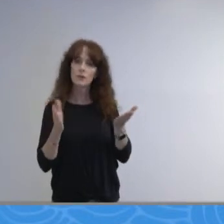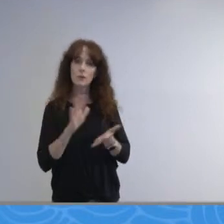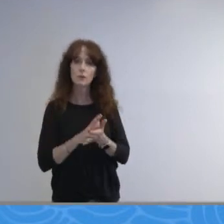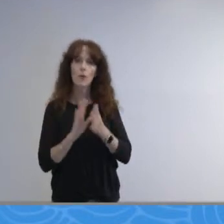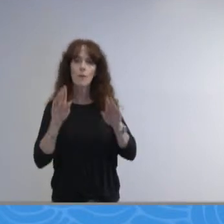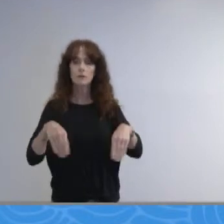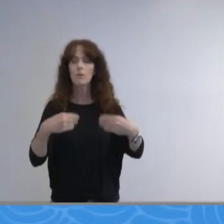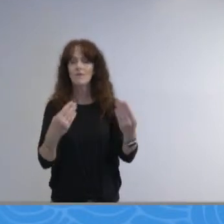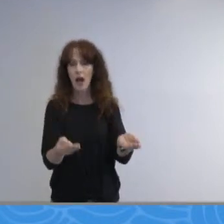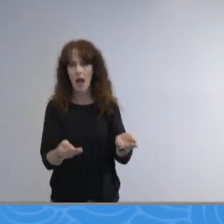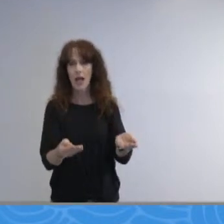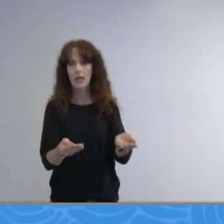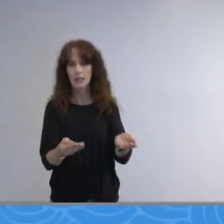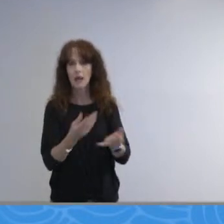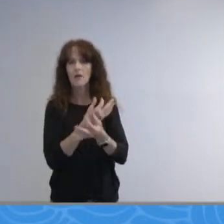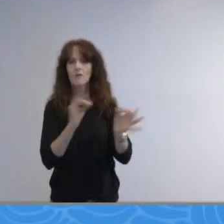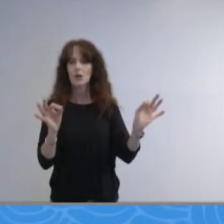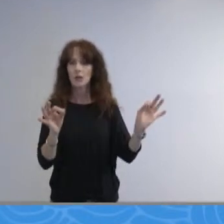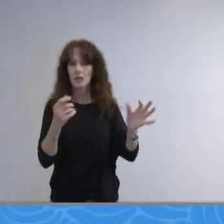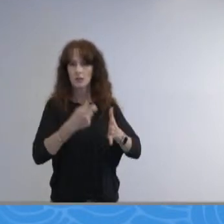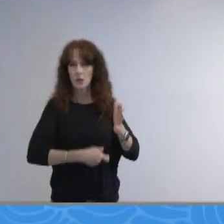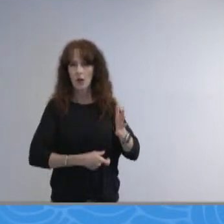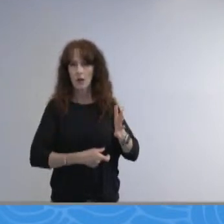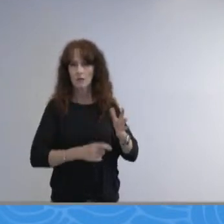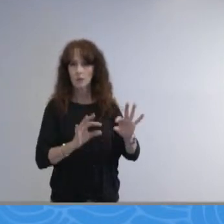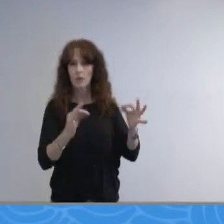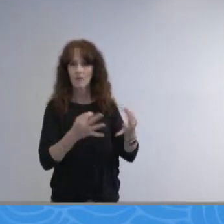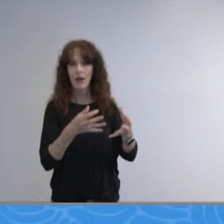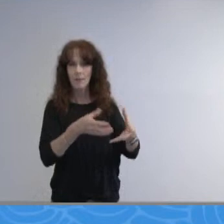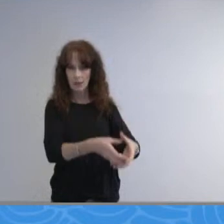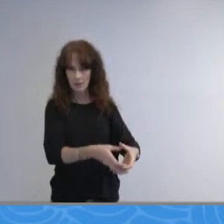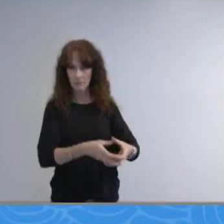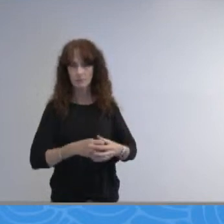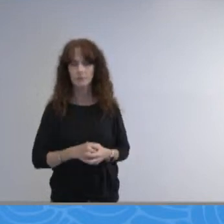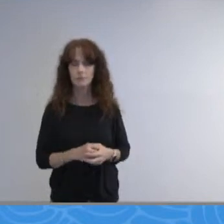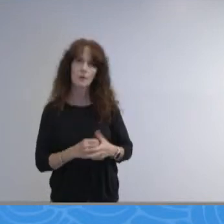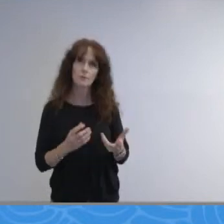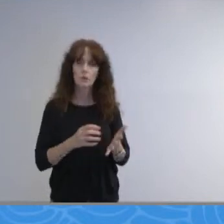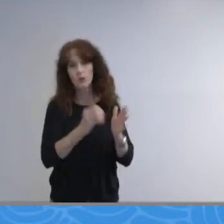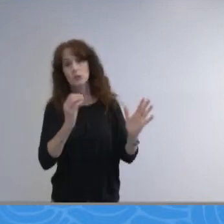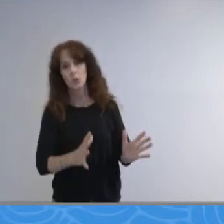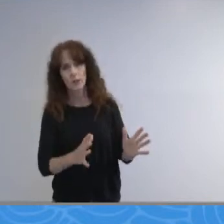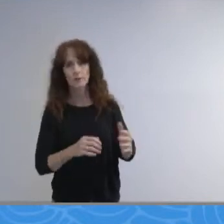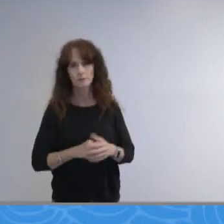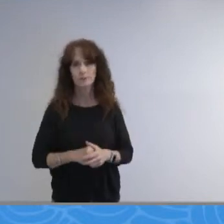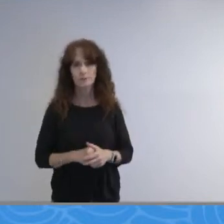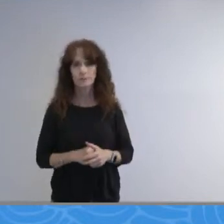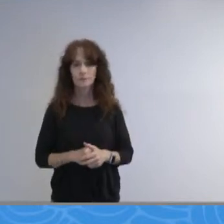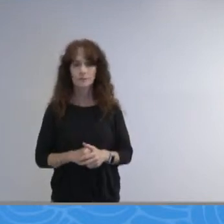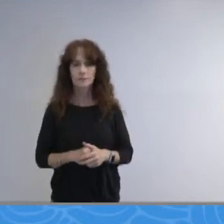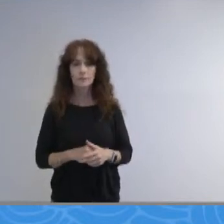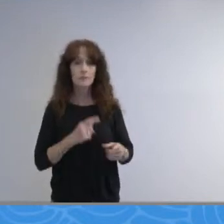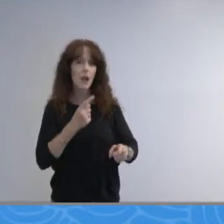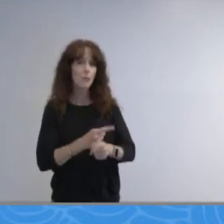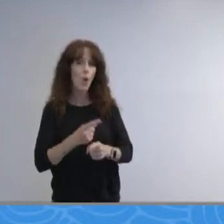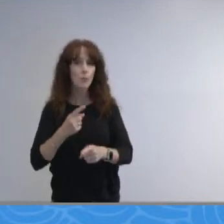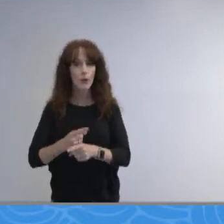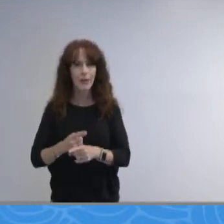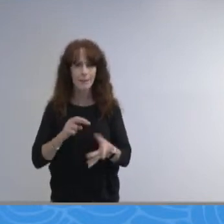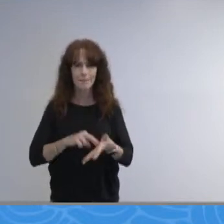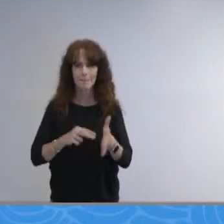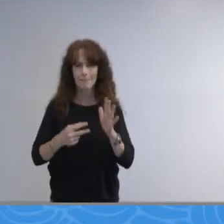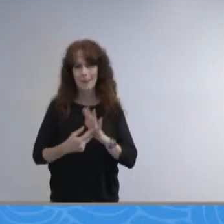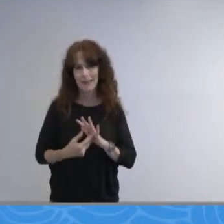must provide free of charge to the family or to the student. Appropriate